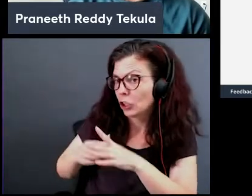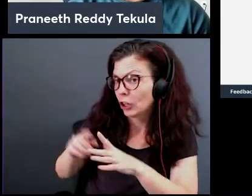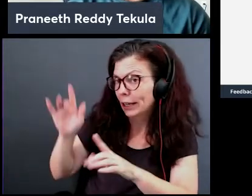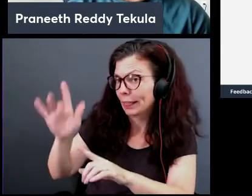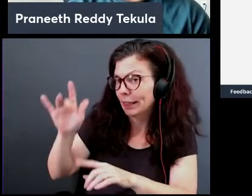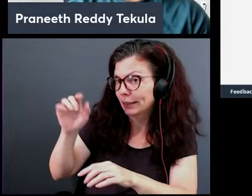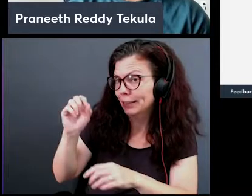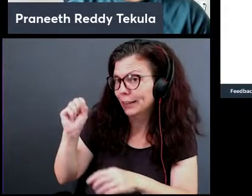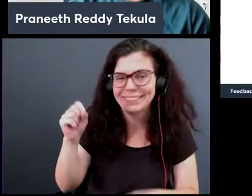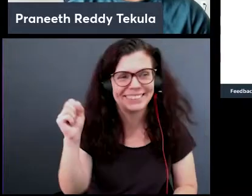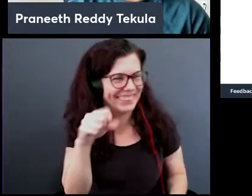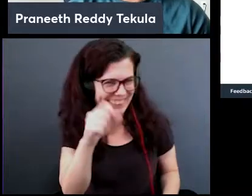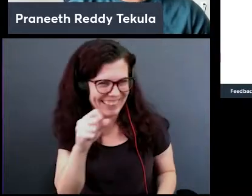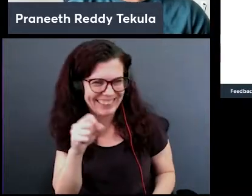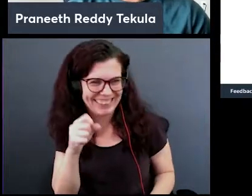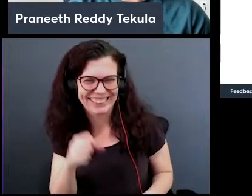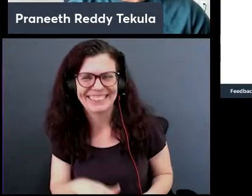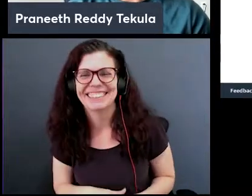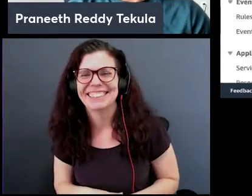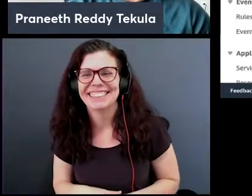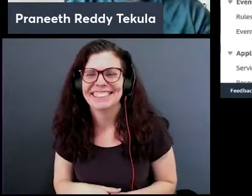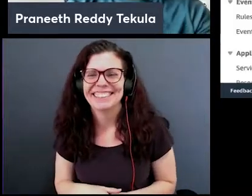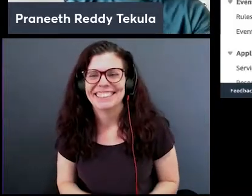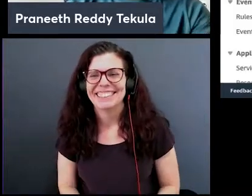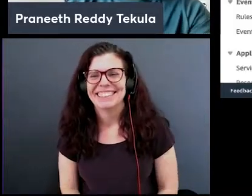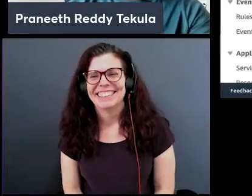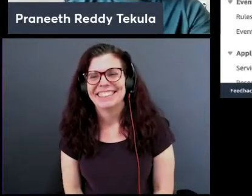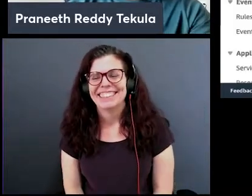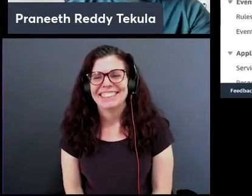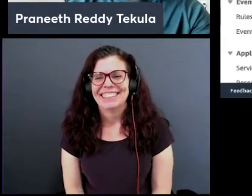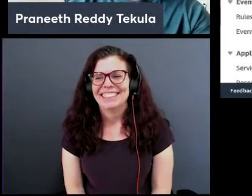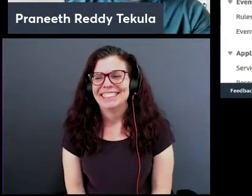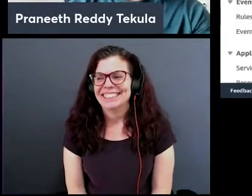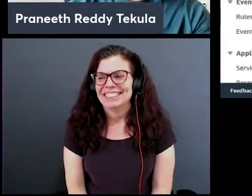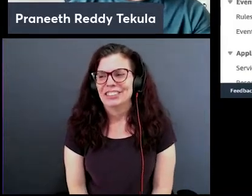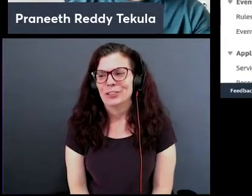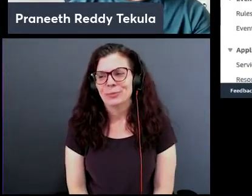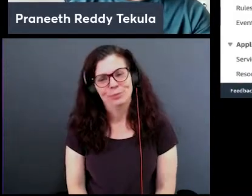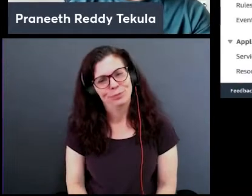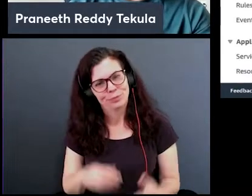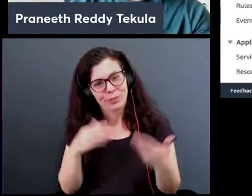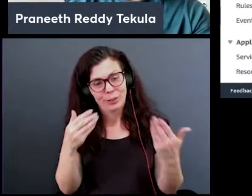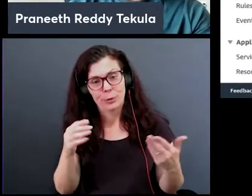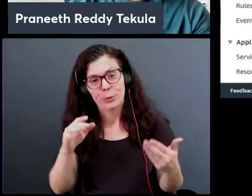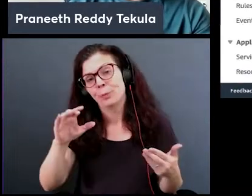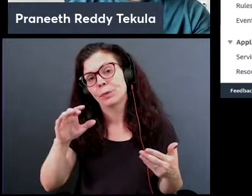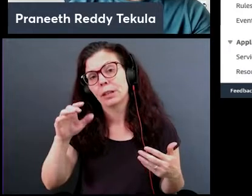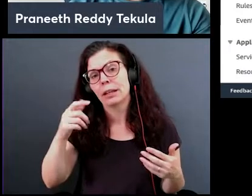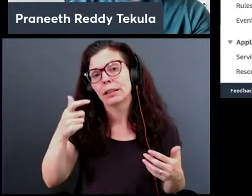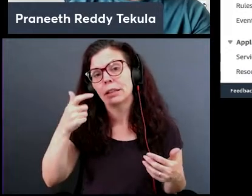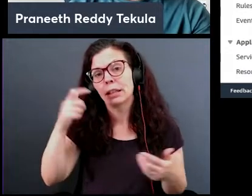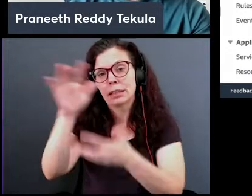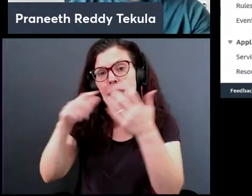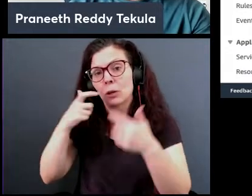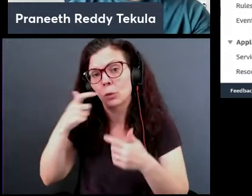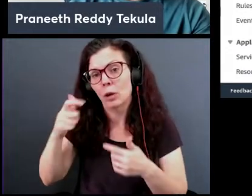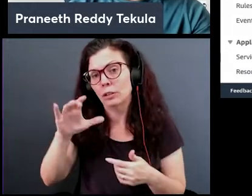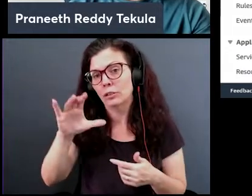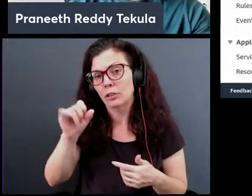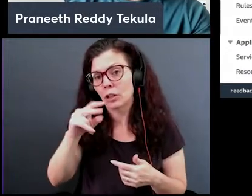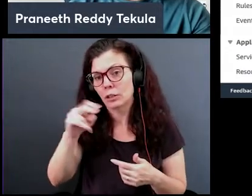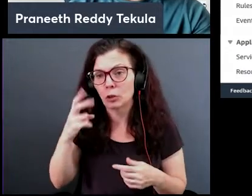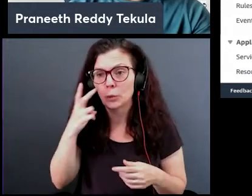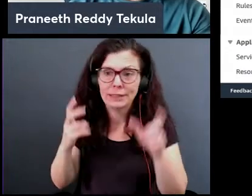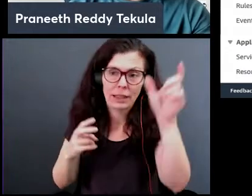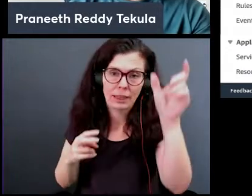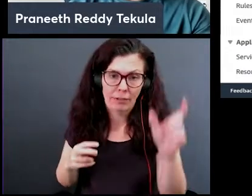exactly. it. uh, Going into the CloudWatch console, uh, on the left main, you will see metrics